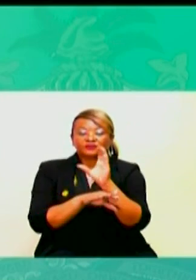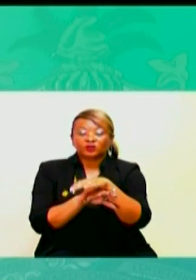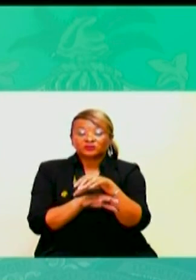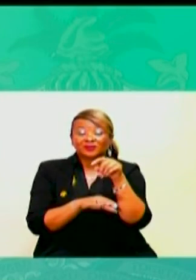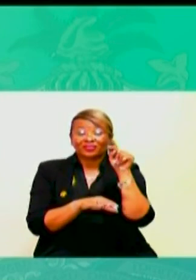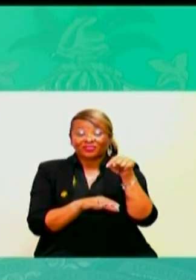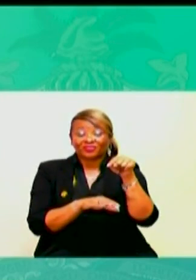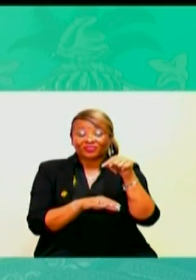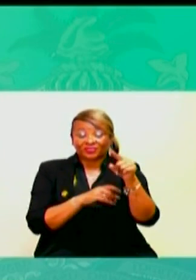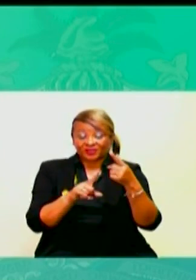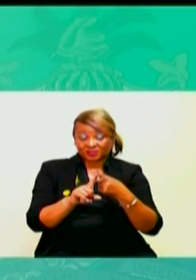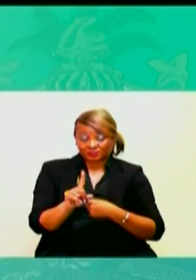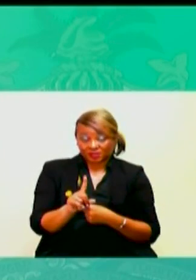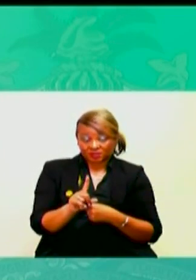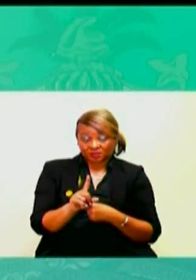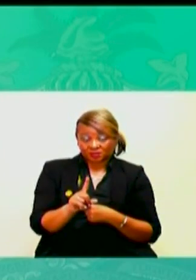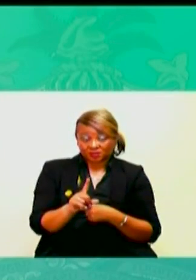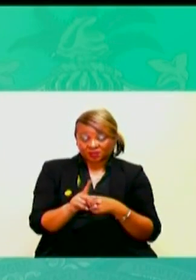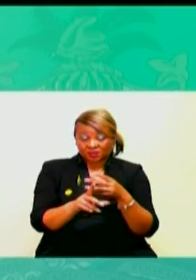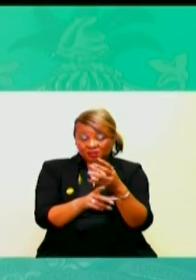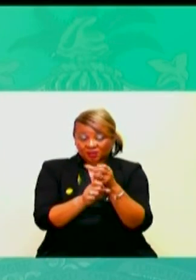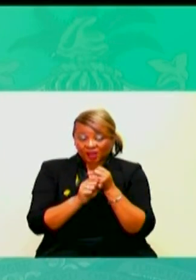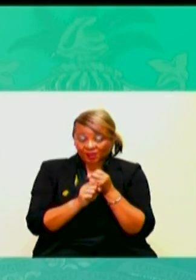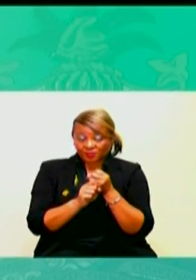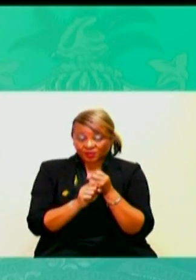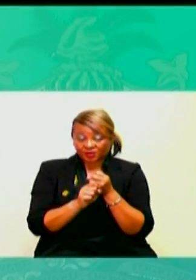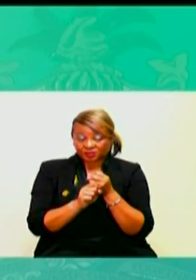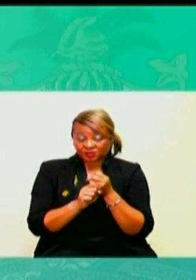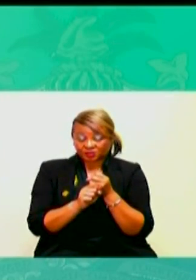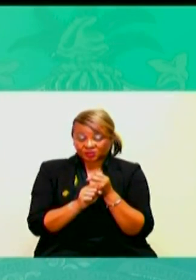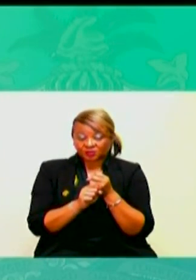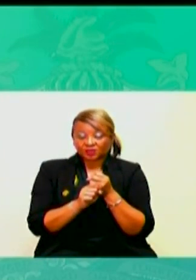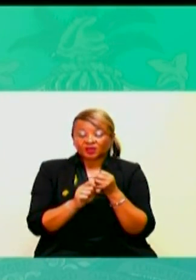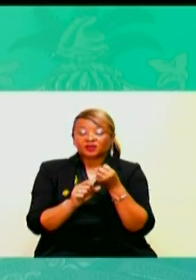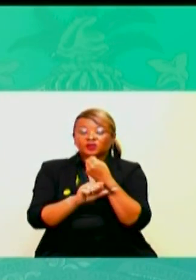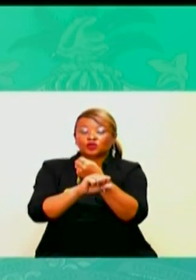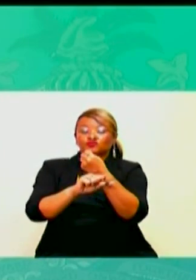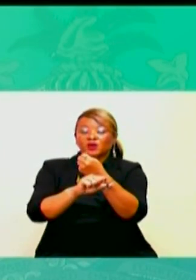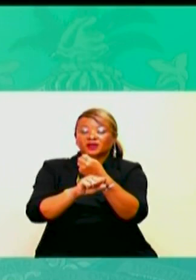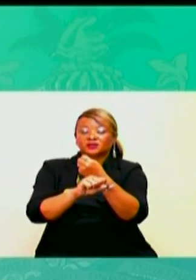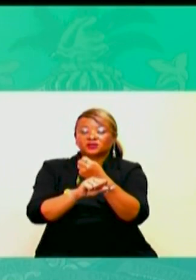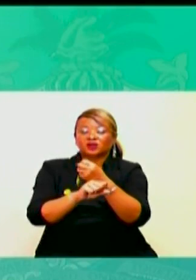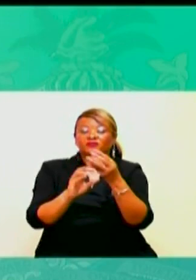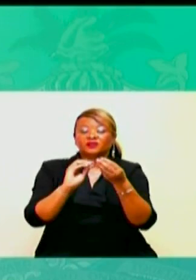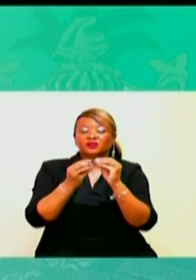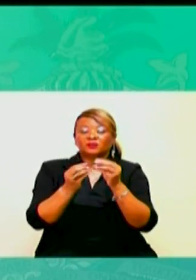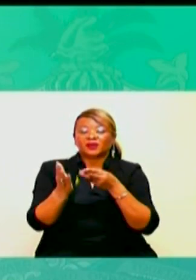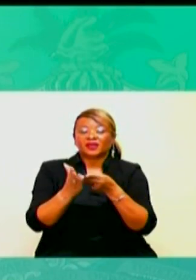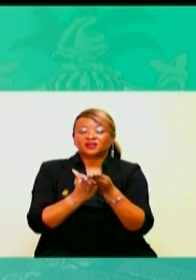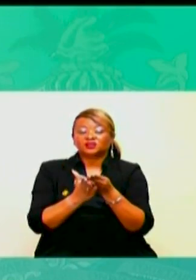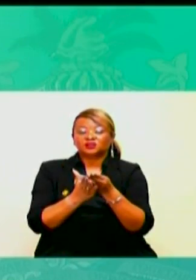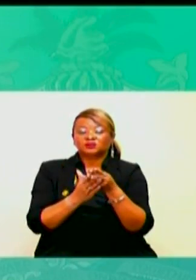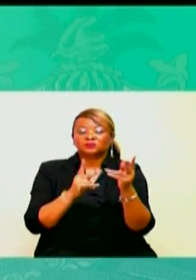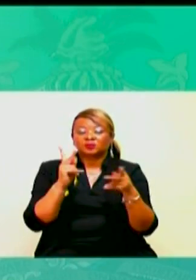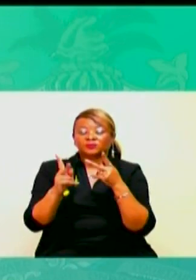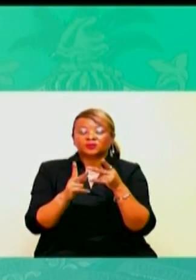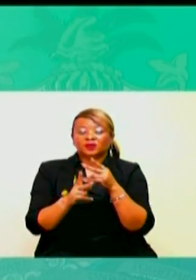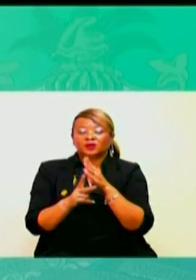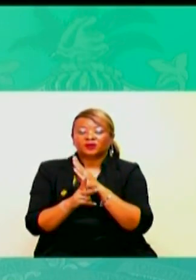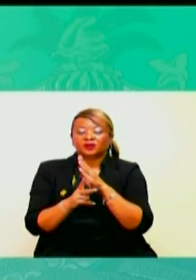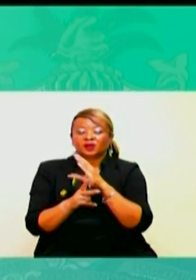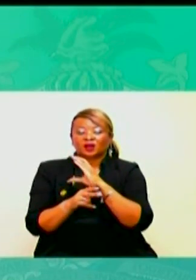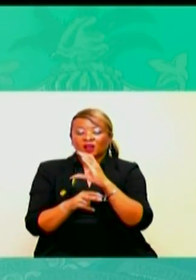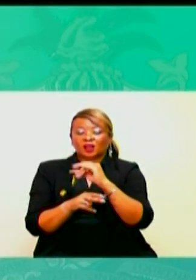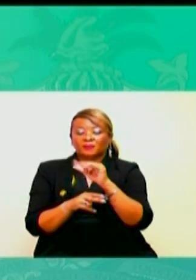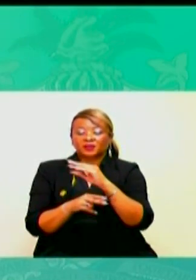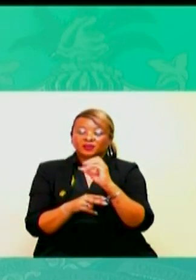month conducted apprehension exercises which resulted in the arrests of a number of Haitian nationals, Venezuelans, Colombians,